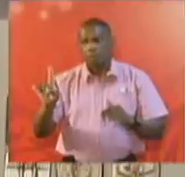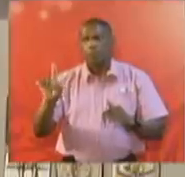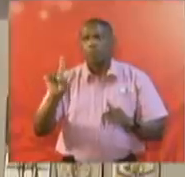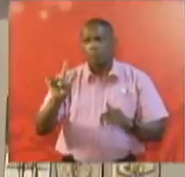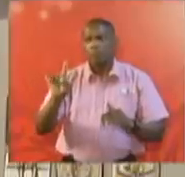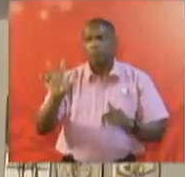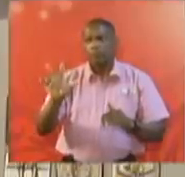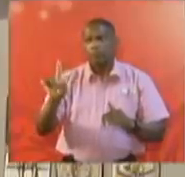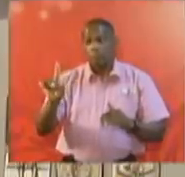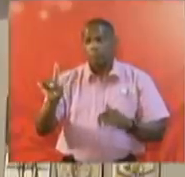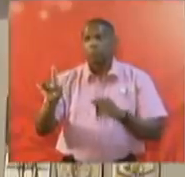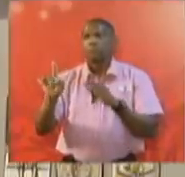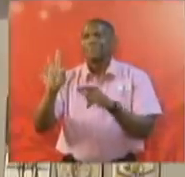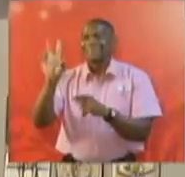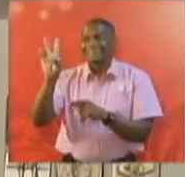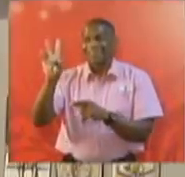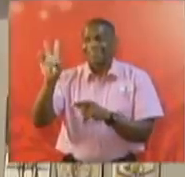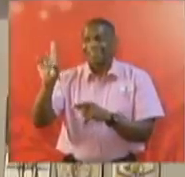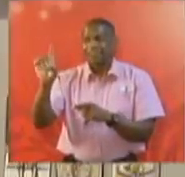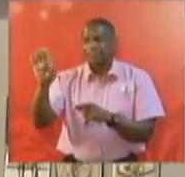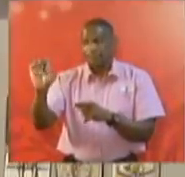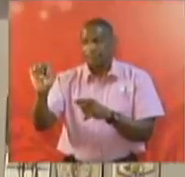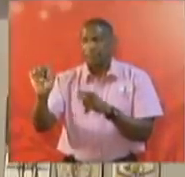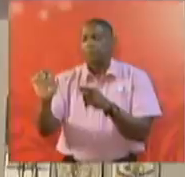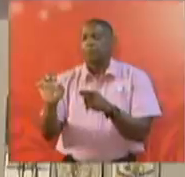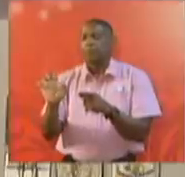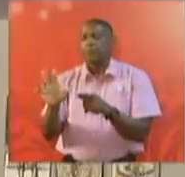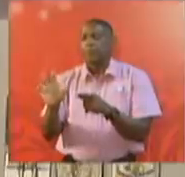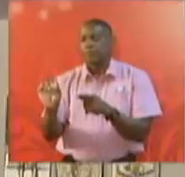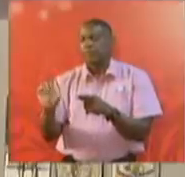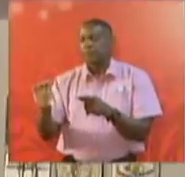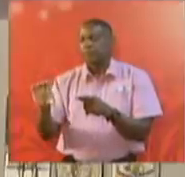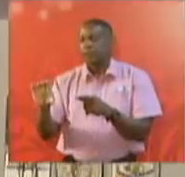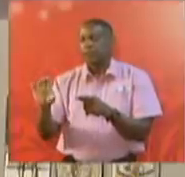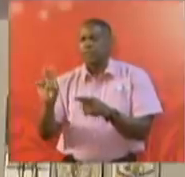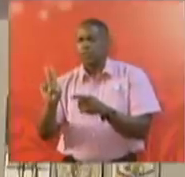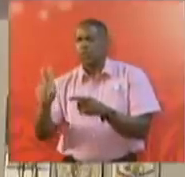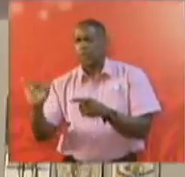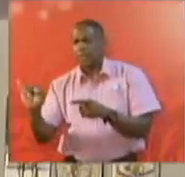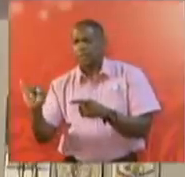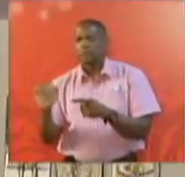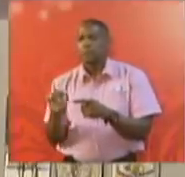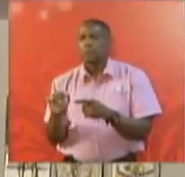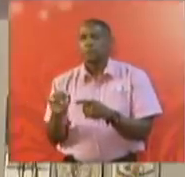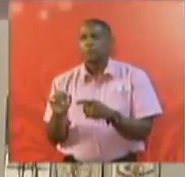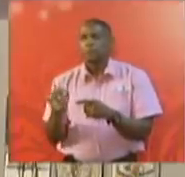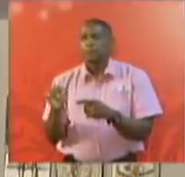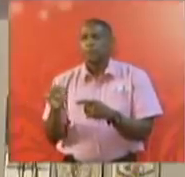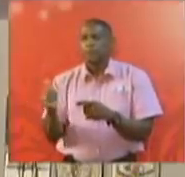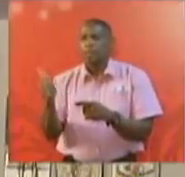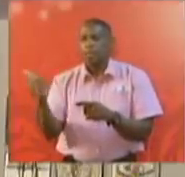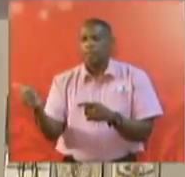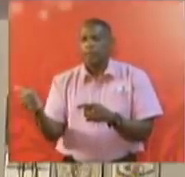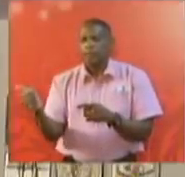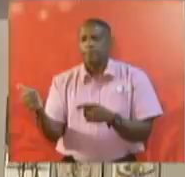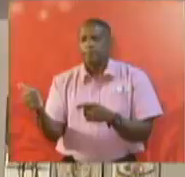UEDB, 52 in UE Canada Hall, 72 in UE Freedom Hall, the other institutions at this time